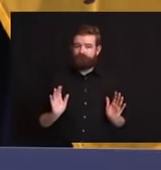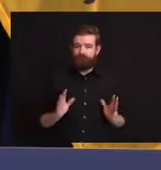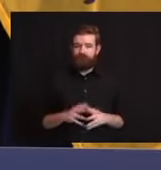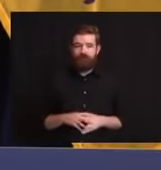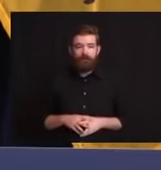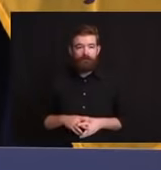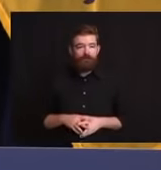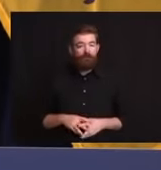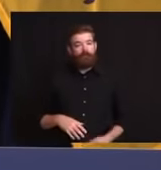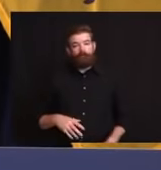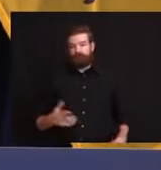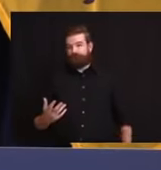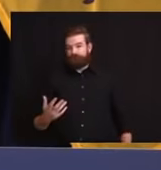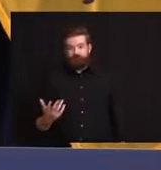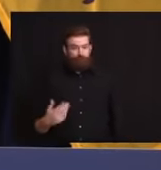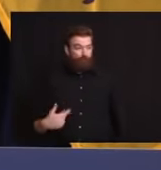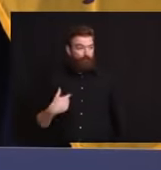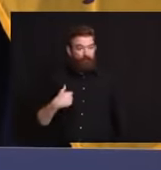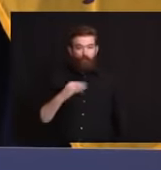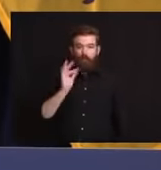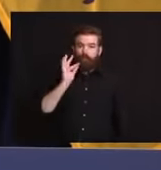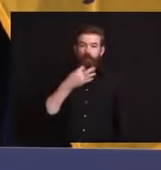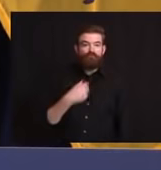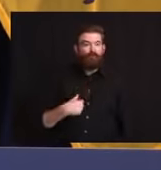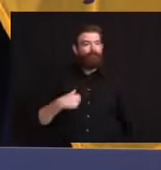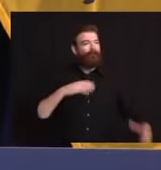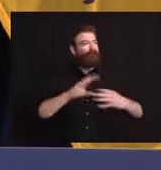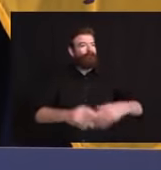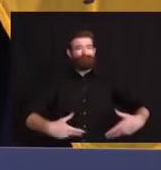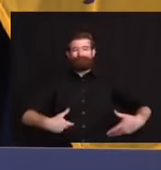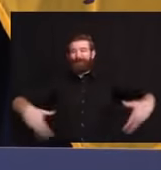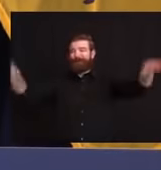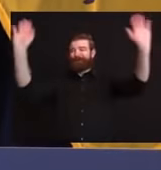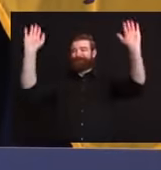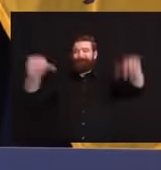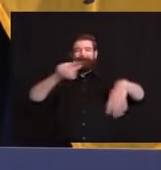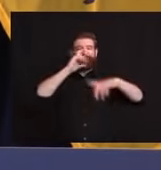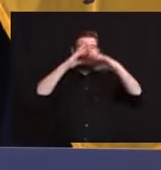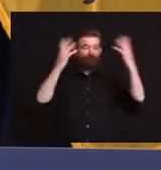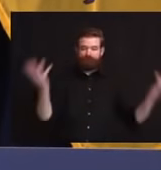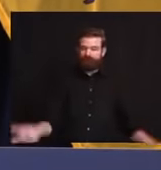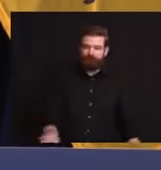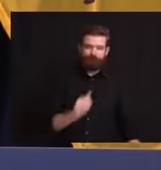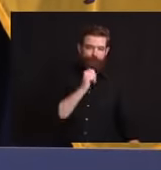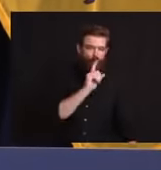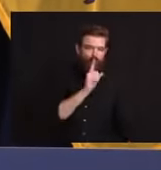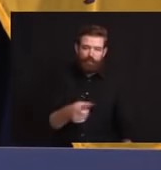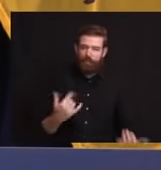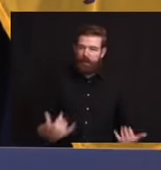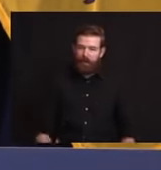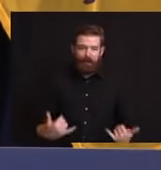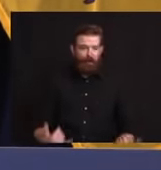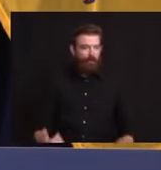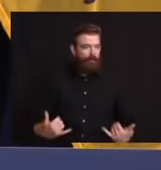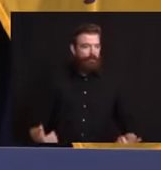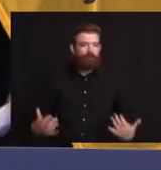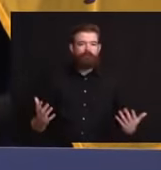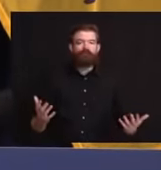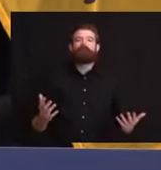out of the woods, you don't have to do any of that anymore. It's just not the case, and we've got to make sure that we don't let our guard down, and